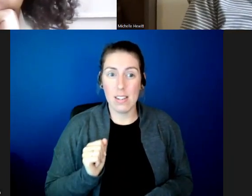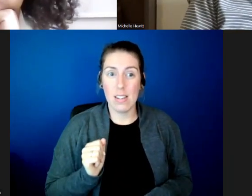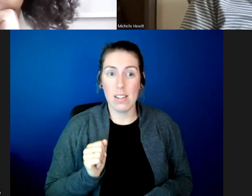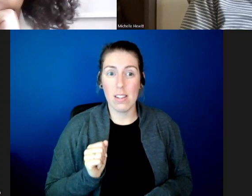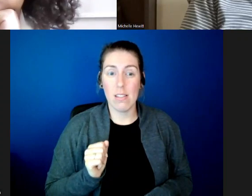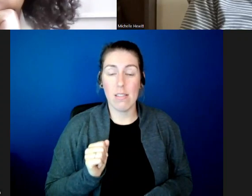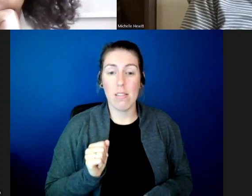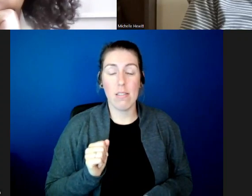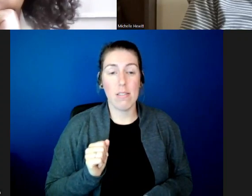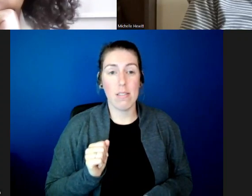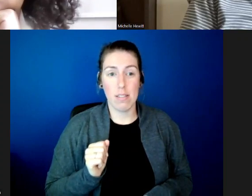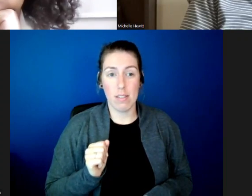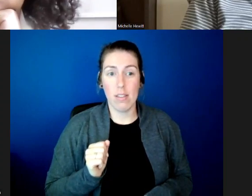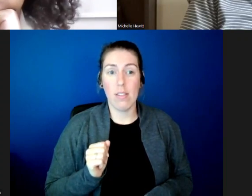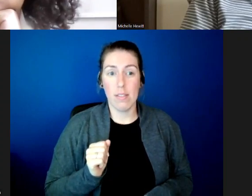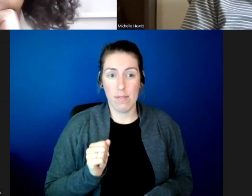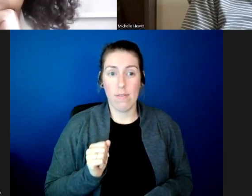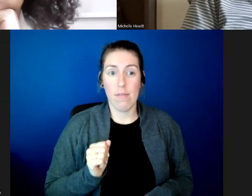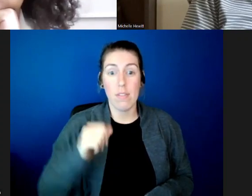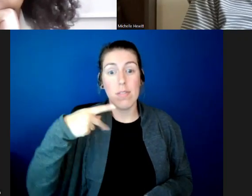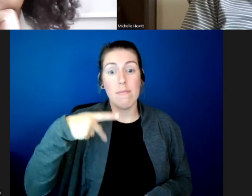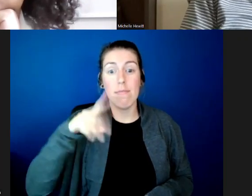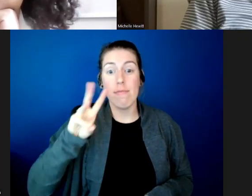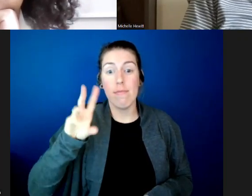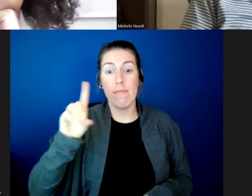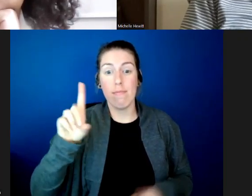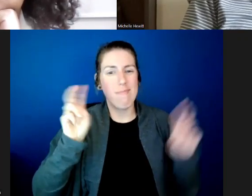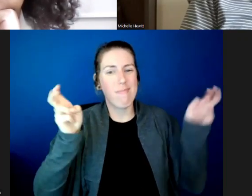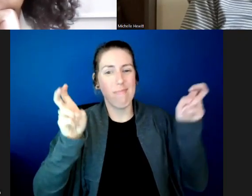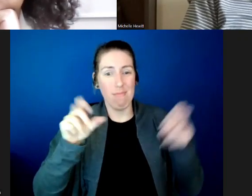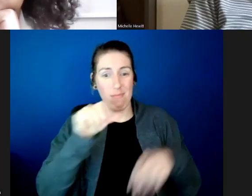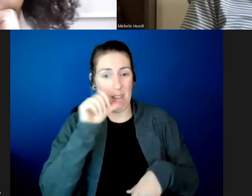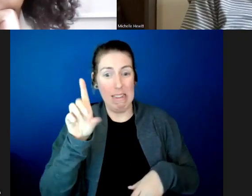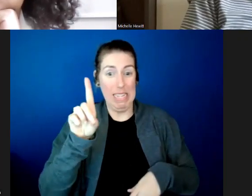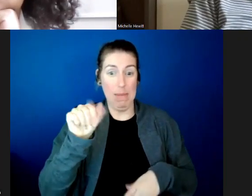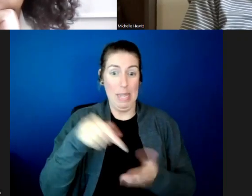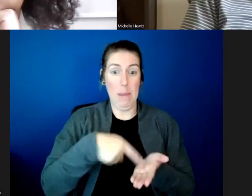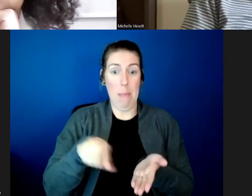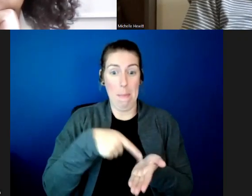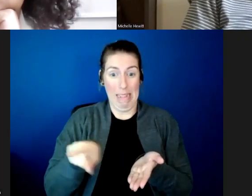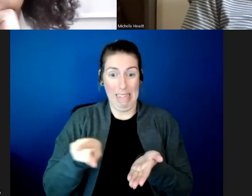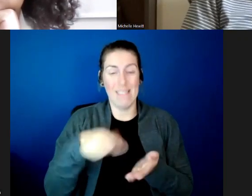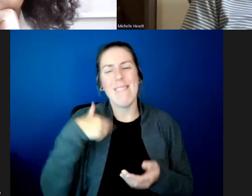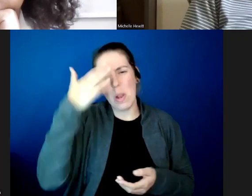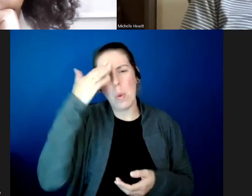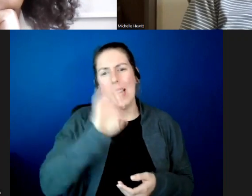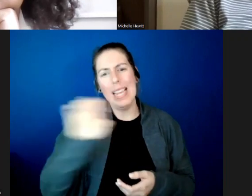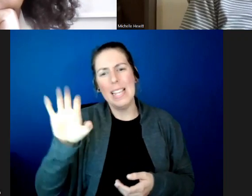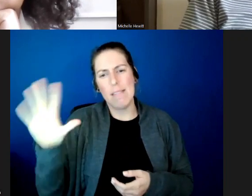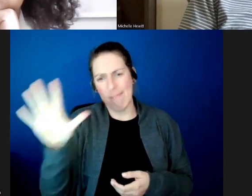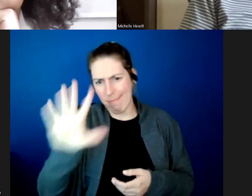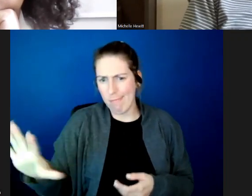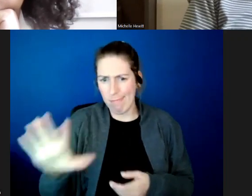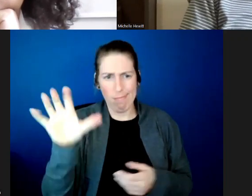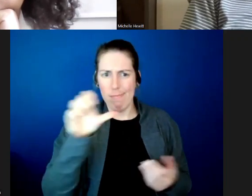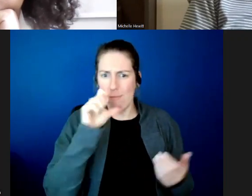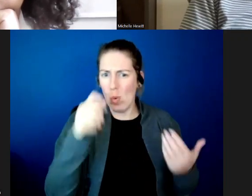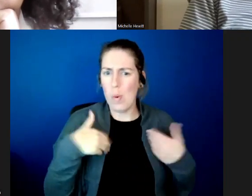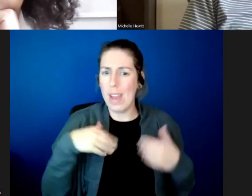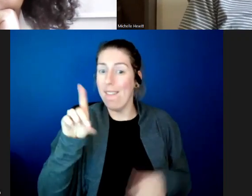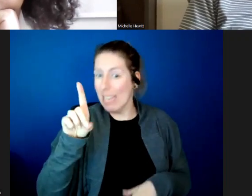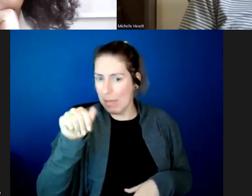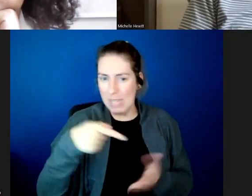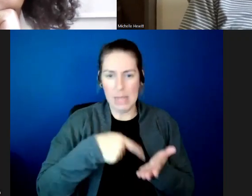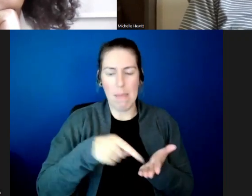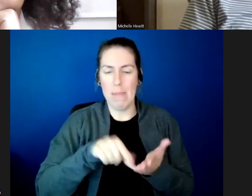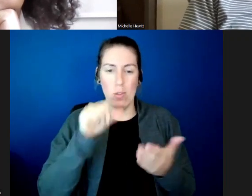disability allowance payment. It's, they don't, maritime provinces don't have disability payments. And